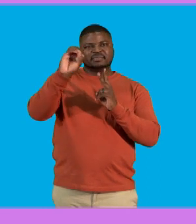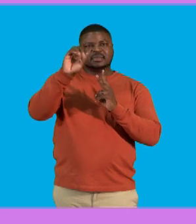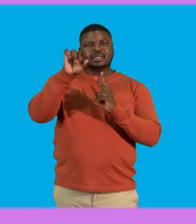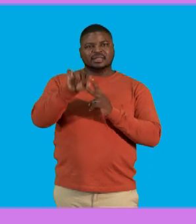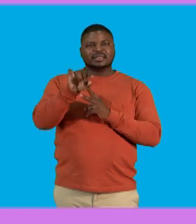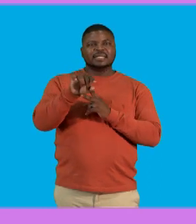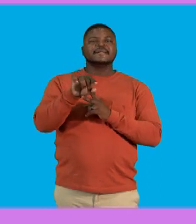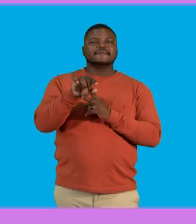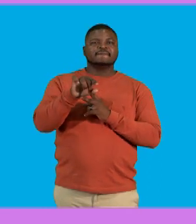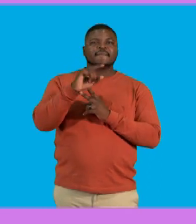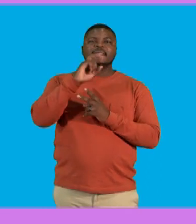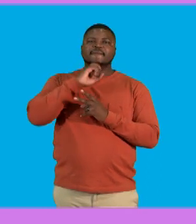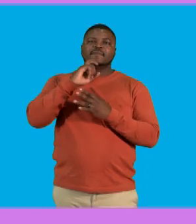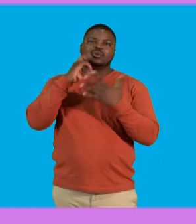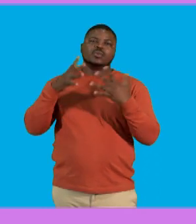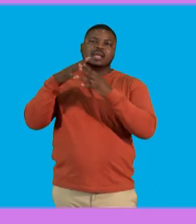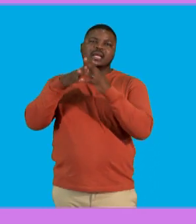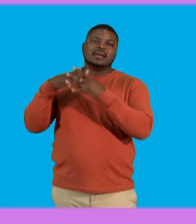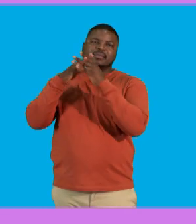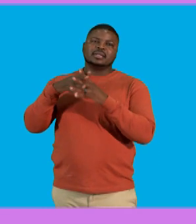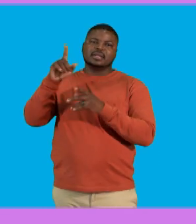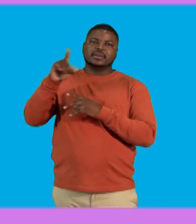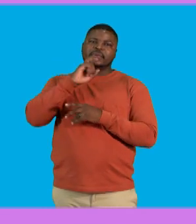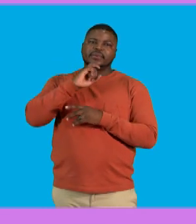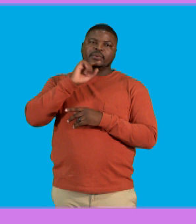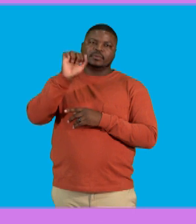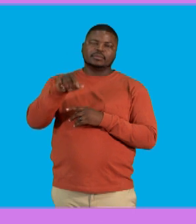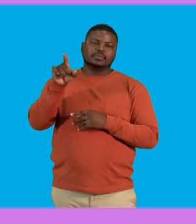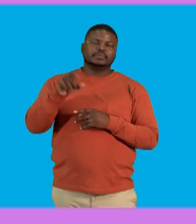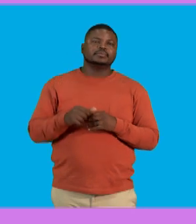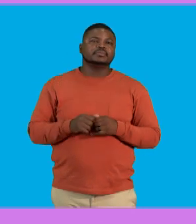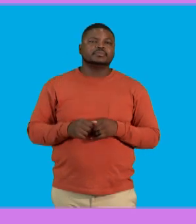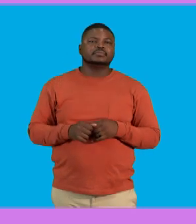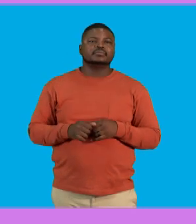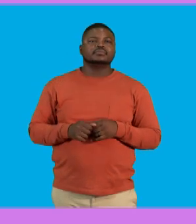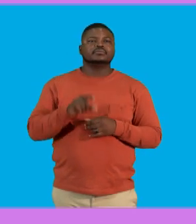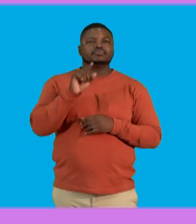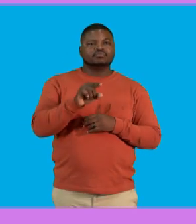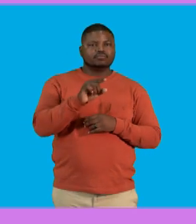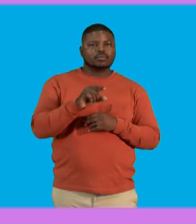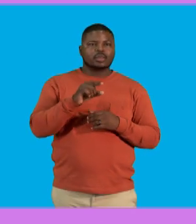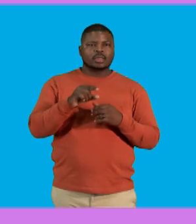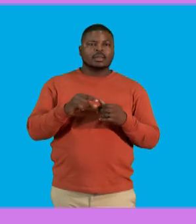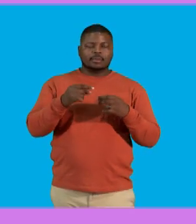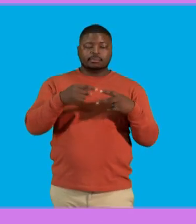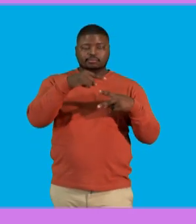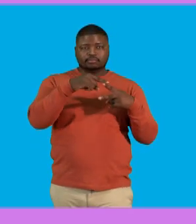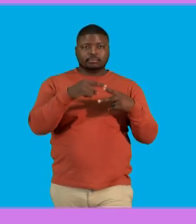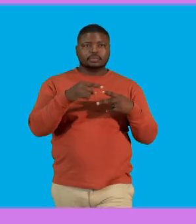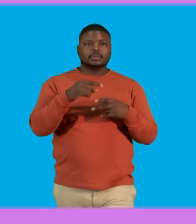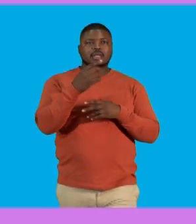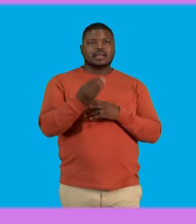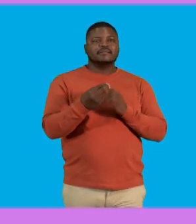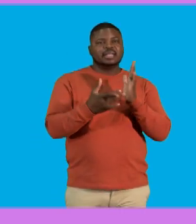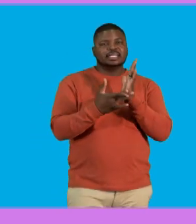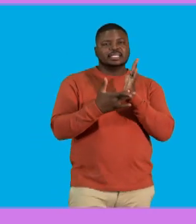degrees Fahrenheit, which are commonly used in the United States of America. The following instruments are used to measure temperature. We've